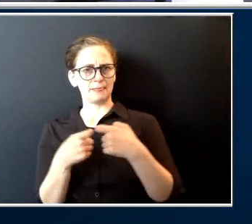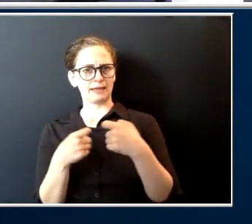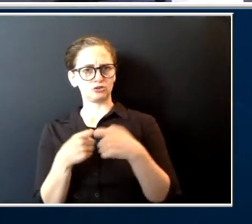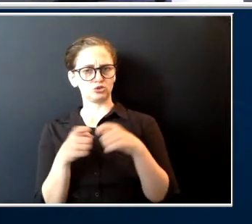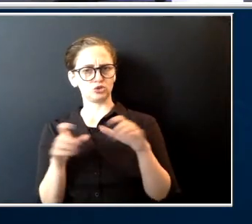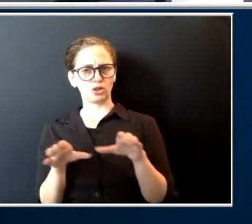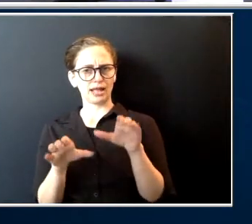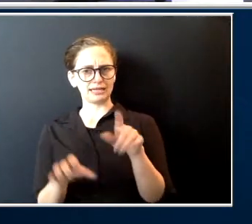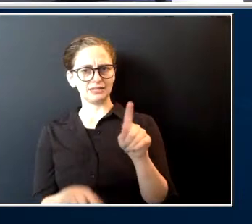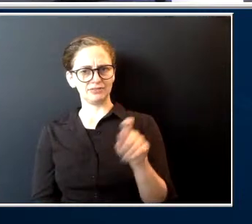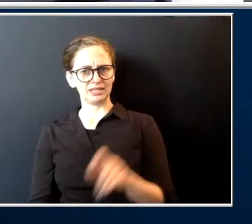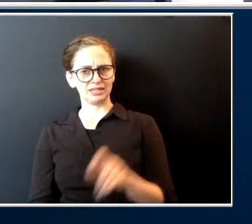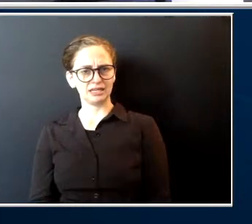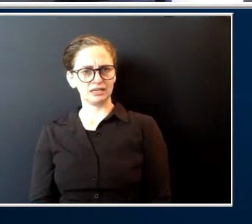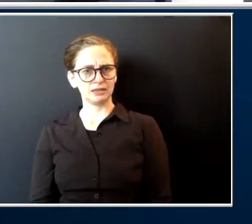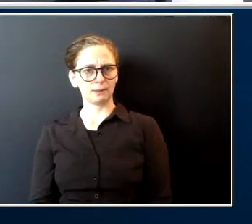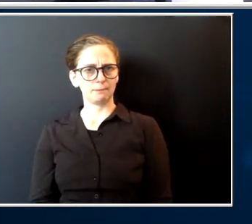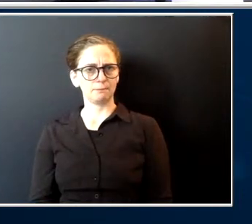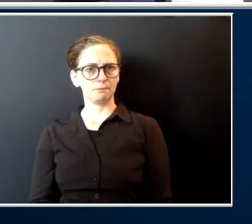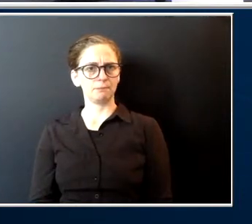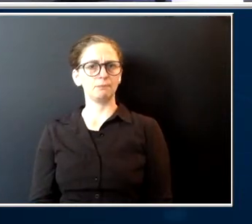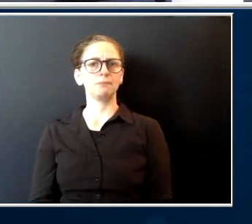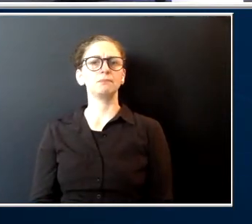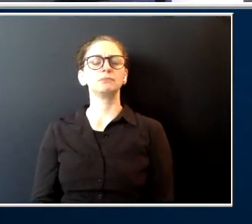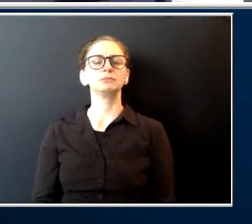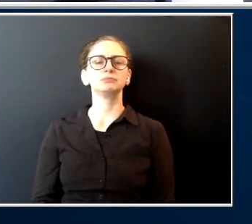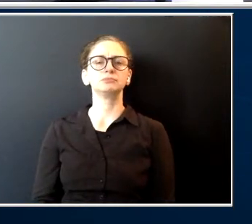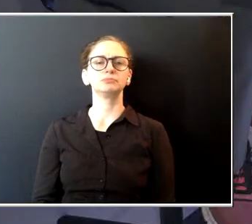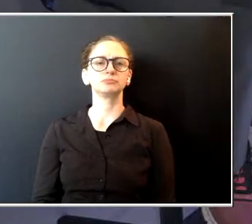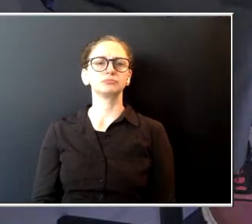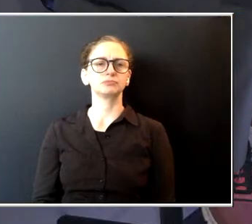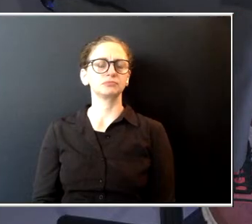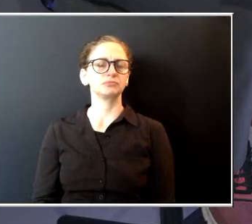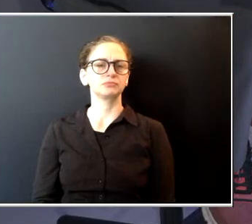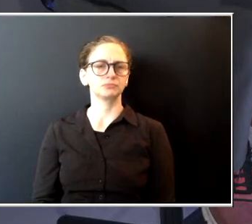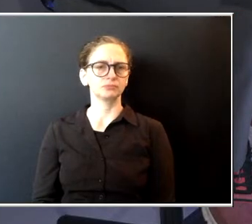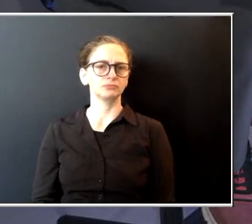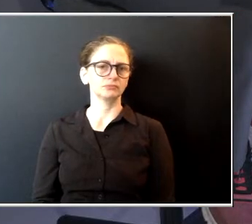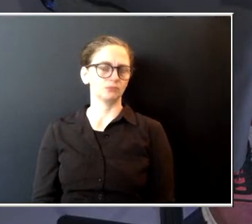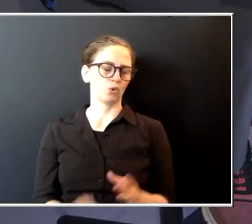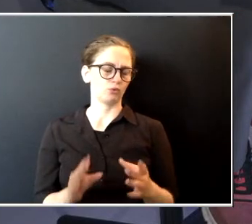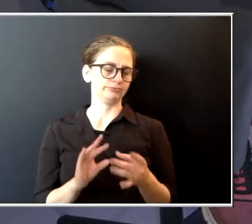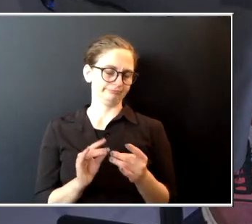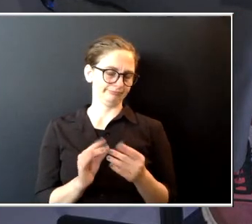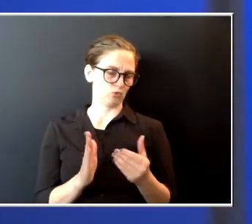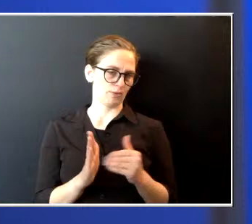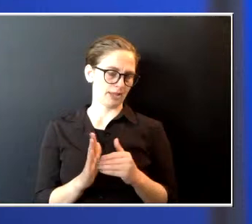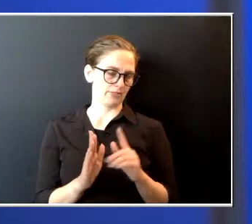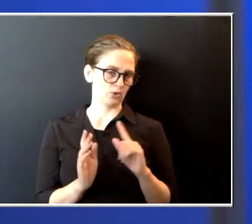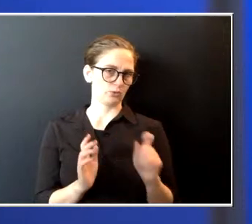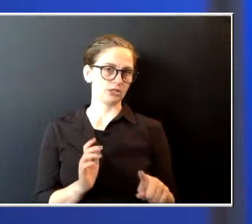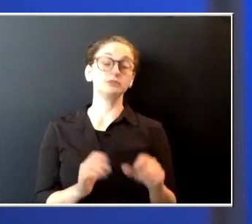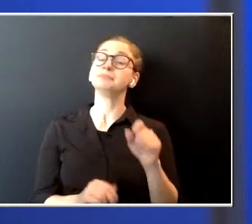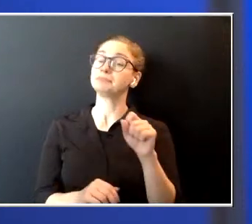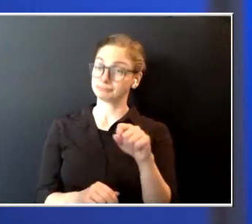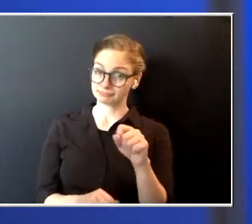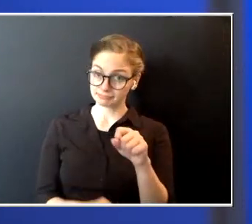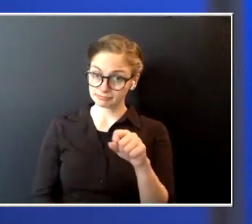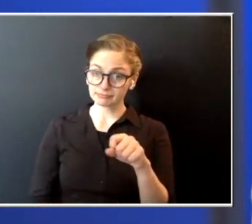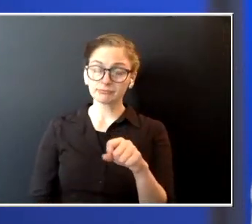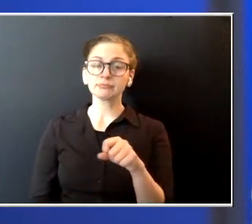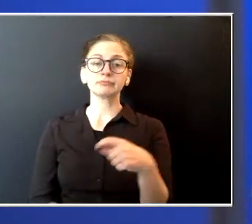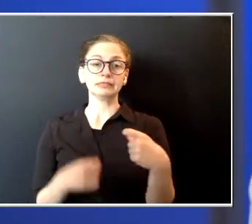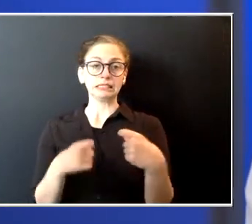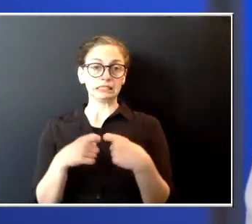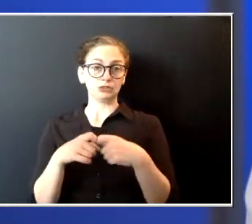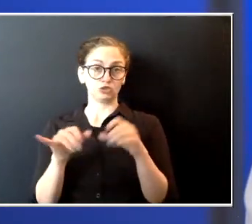a replacement valve through the TAVR procedure interfere with the heart's electrical activity? They can. The electrical system of the heart runs right by